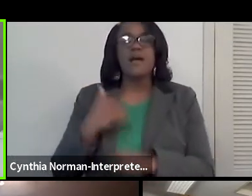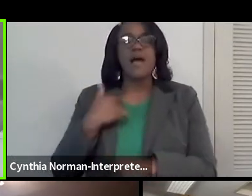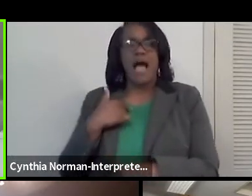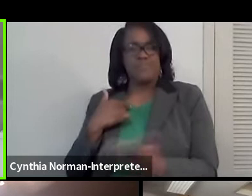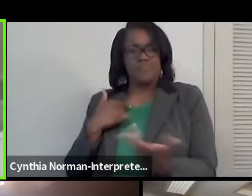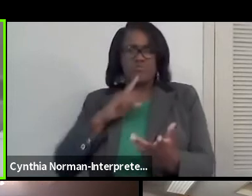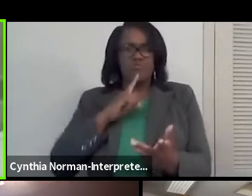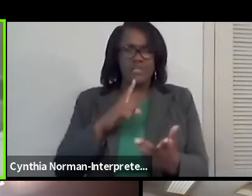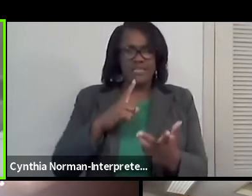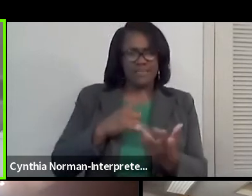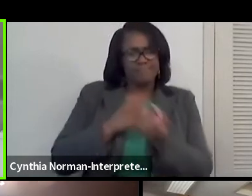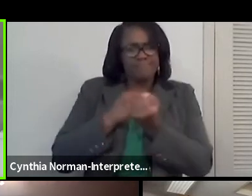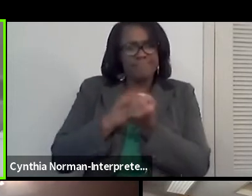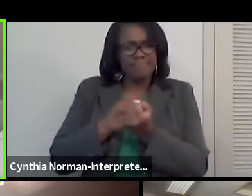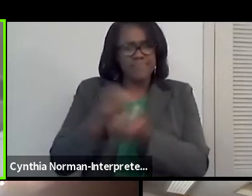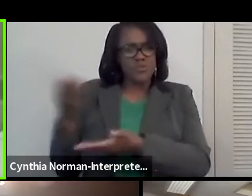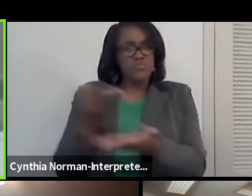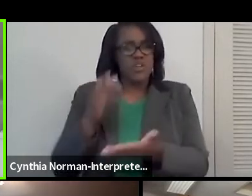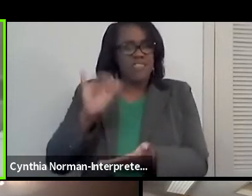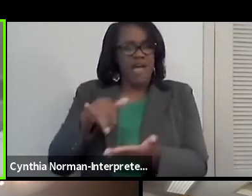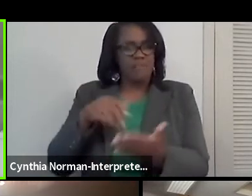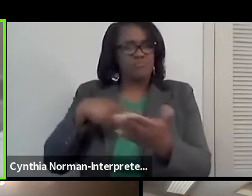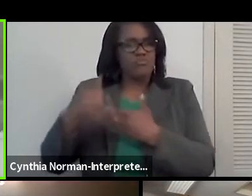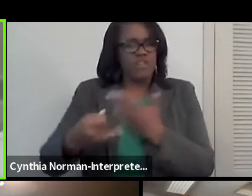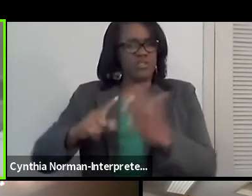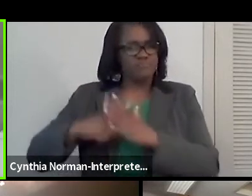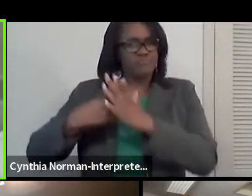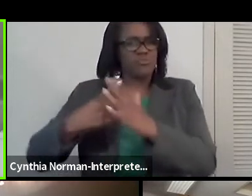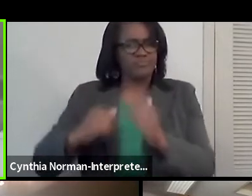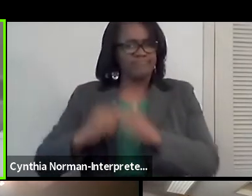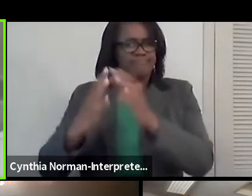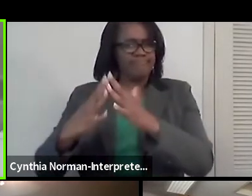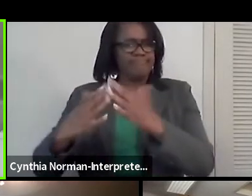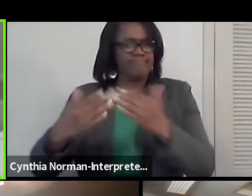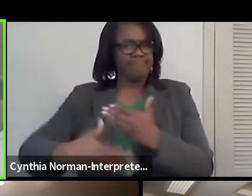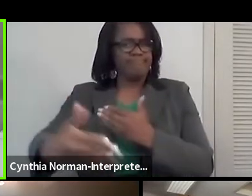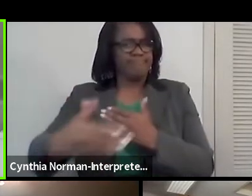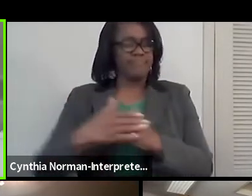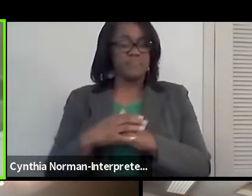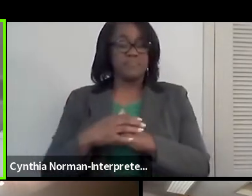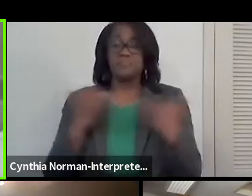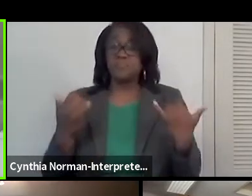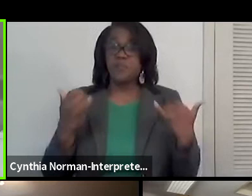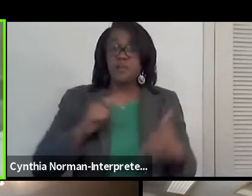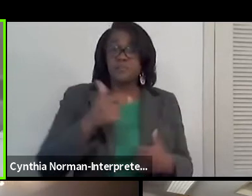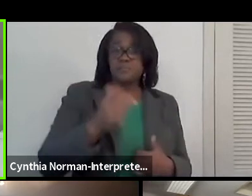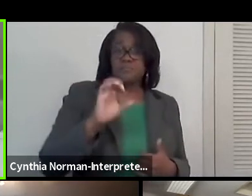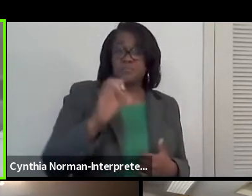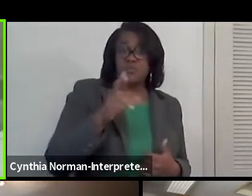on to try and bring it through to the end. So really excited about that. I will pass it to Chris.